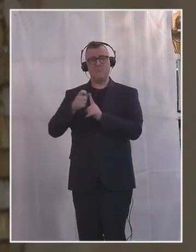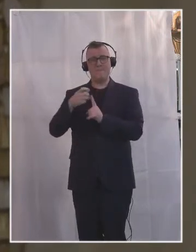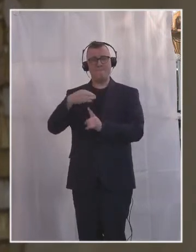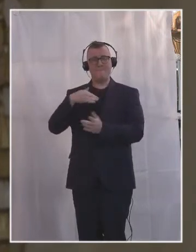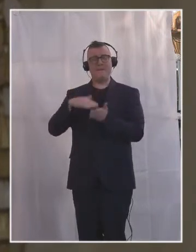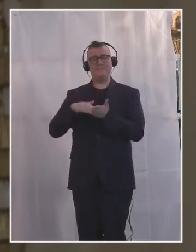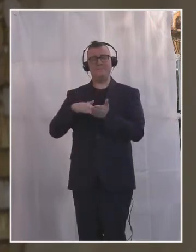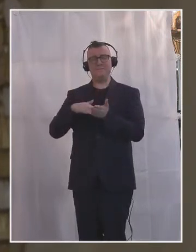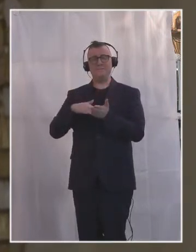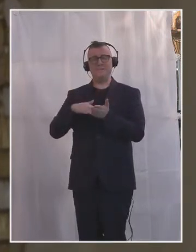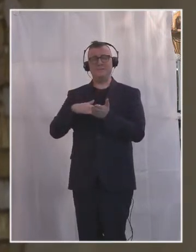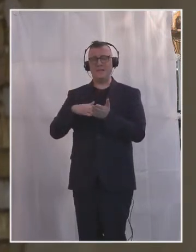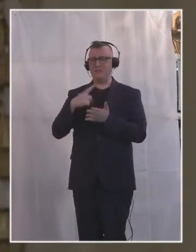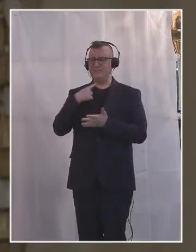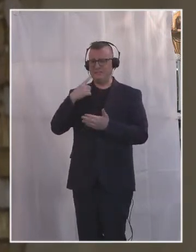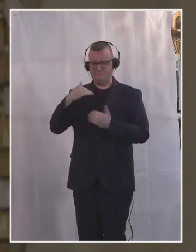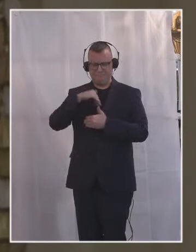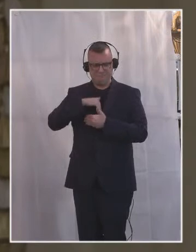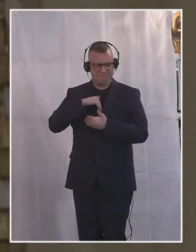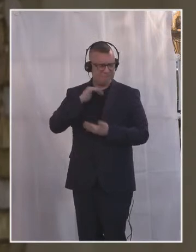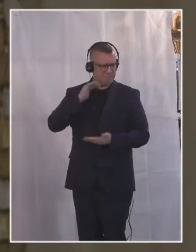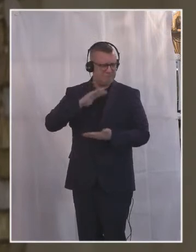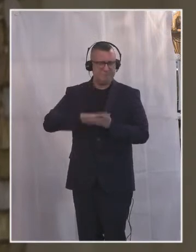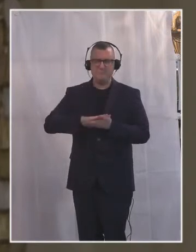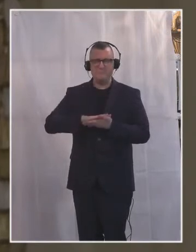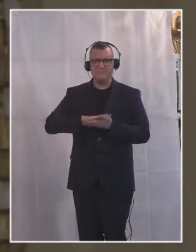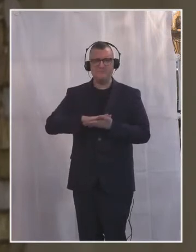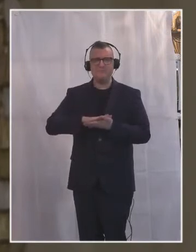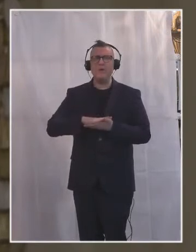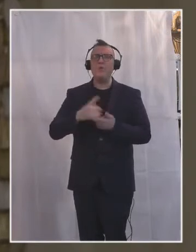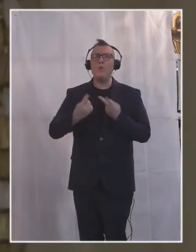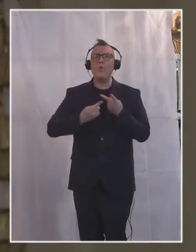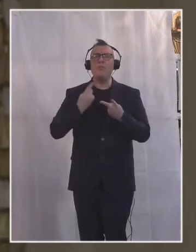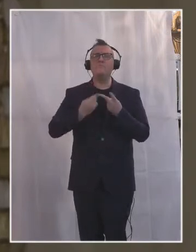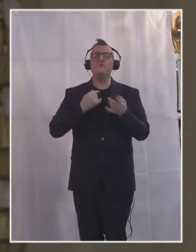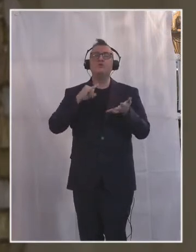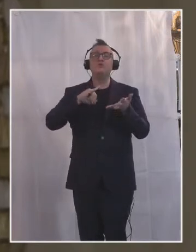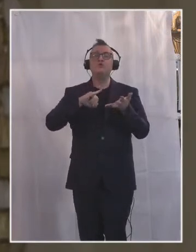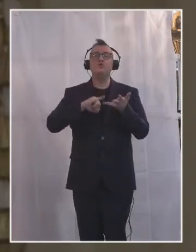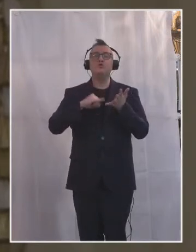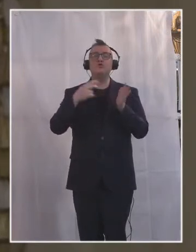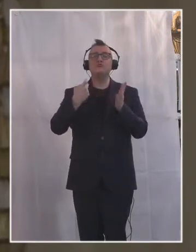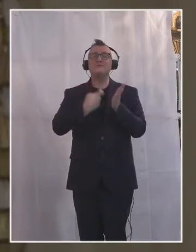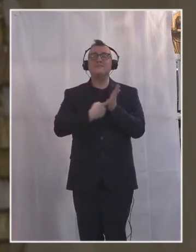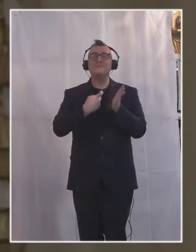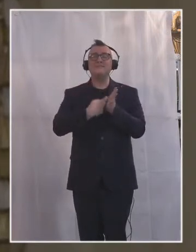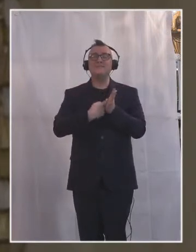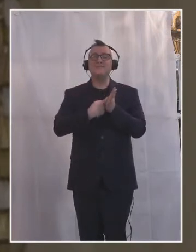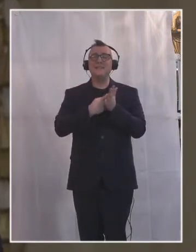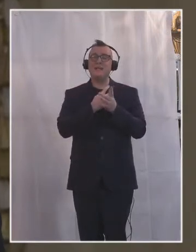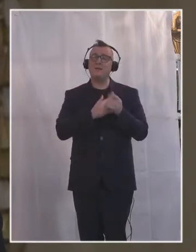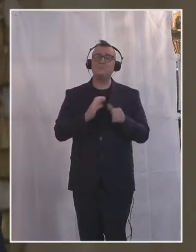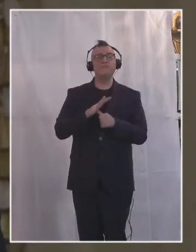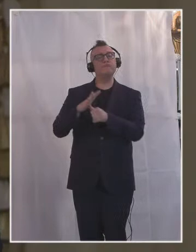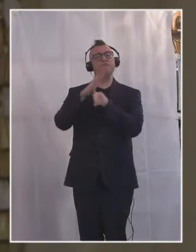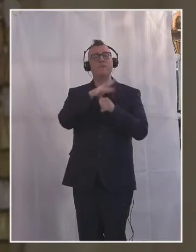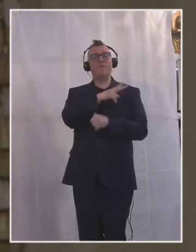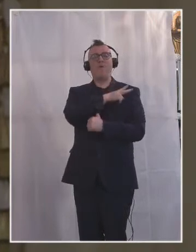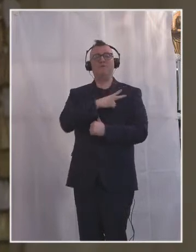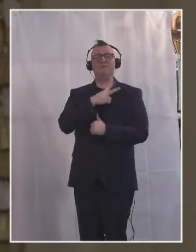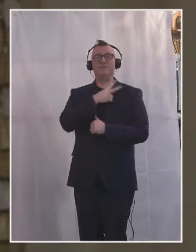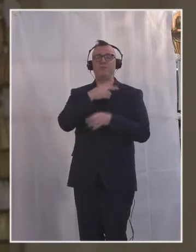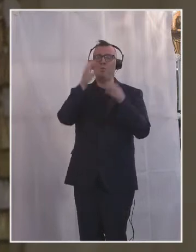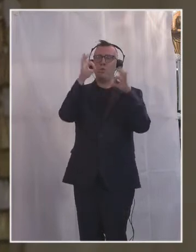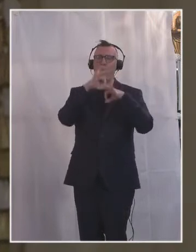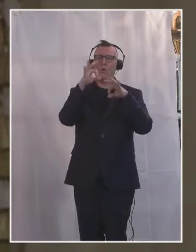anymore, or Susan Wojcicki, CEO of YouTube, stepping down after 9 years at the helm. I think